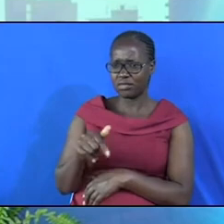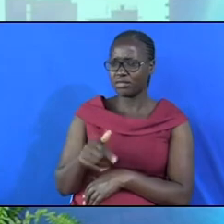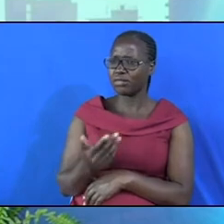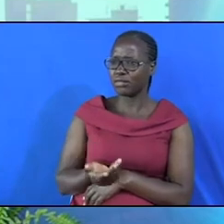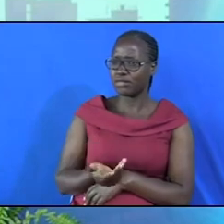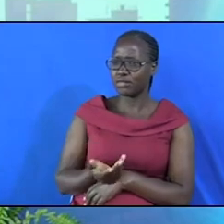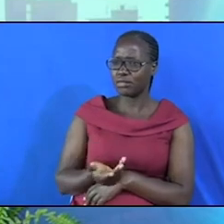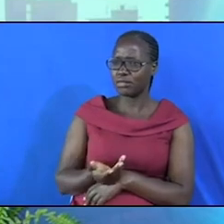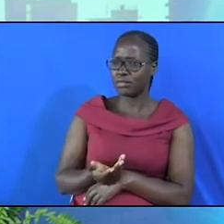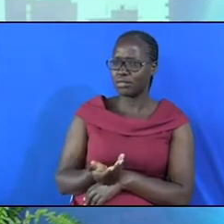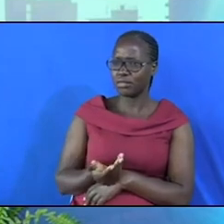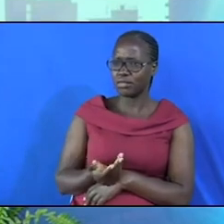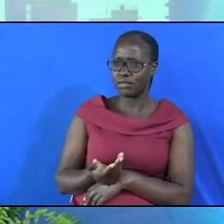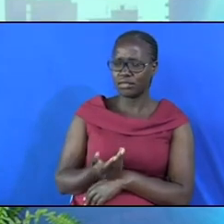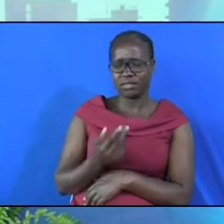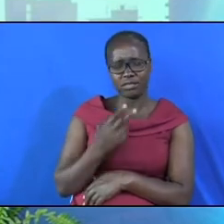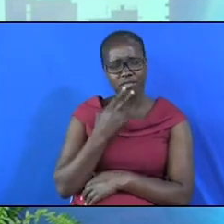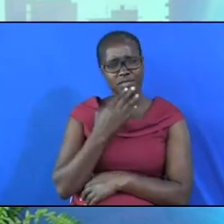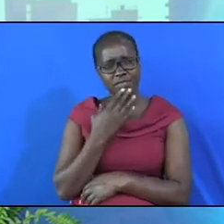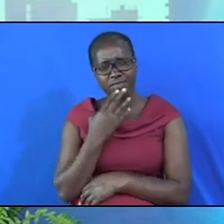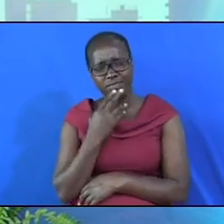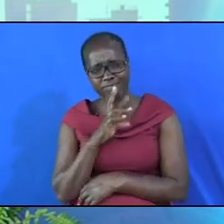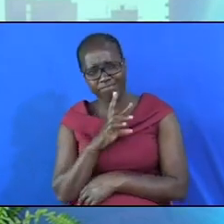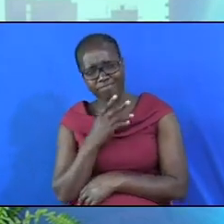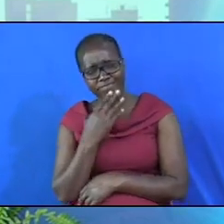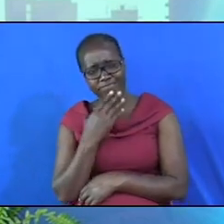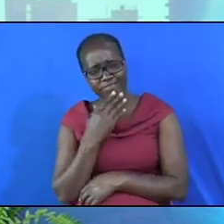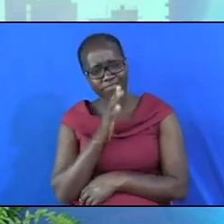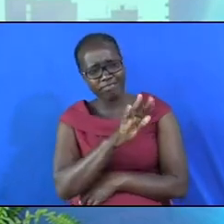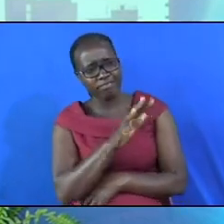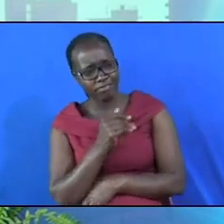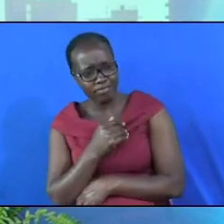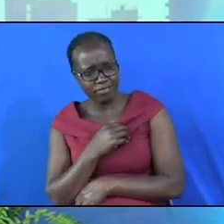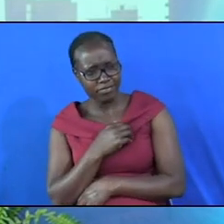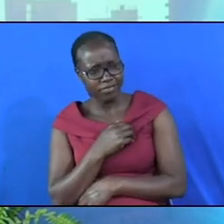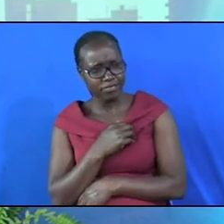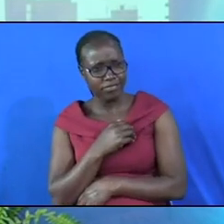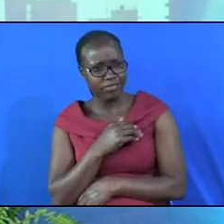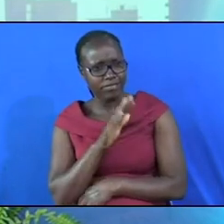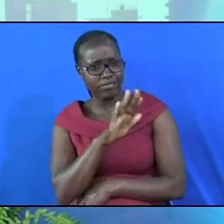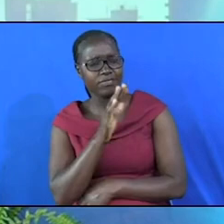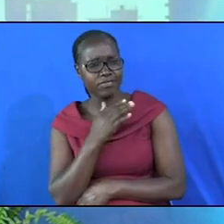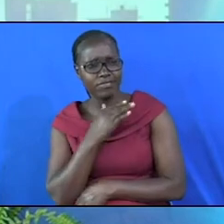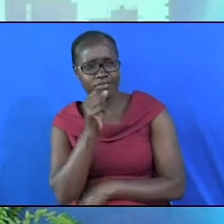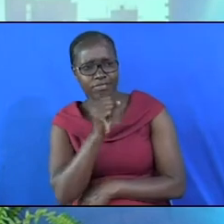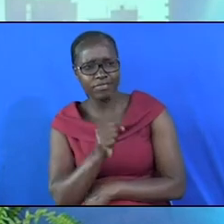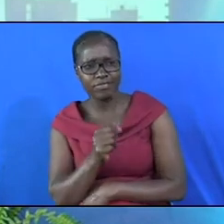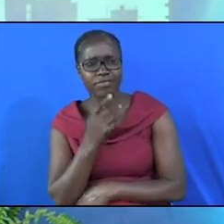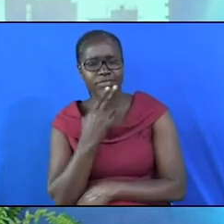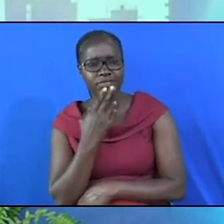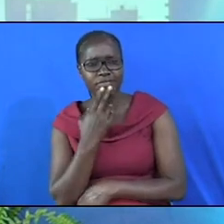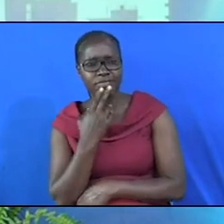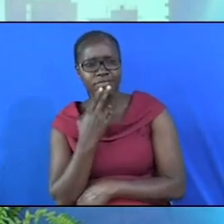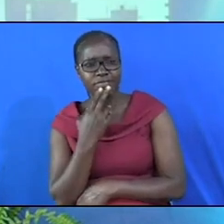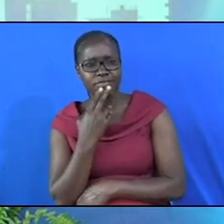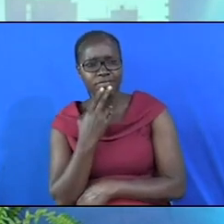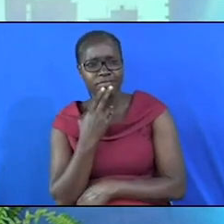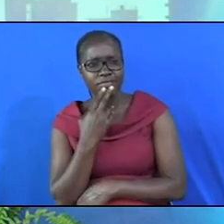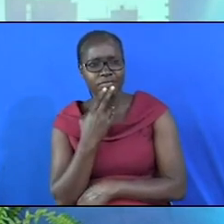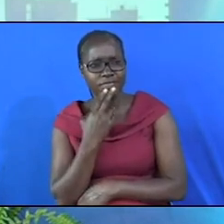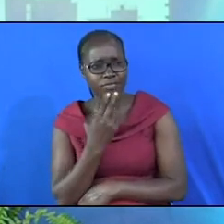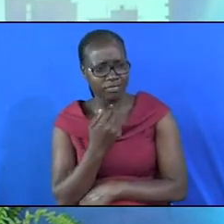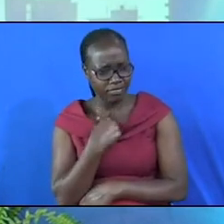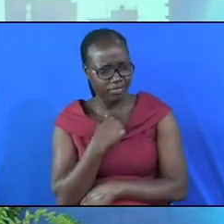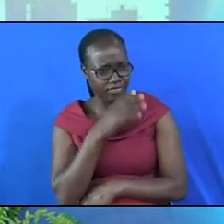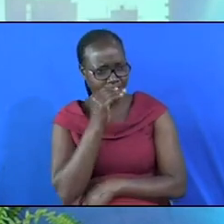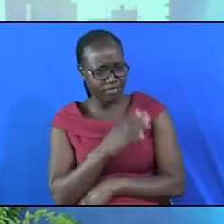year? So I look at the man and I say, my man, pastor, elder, have you seen